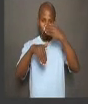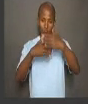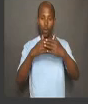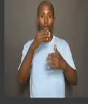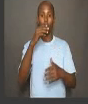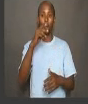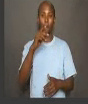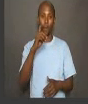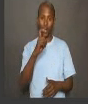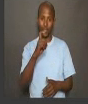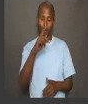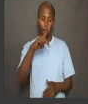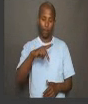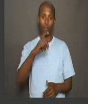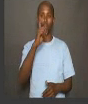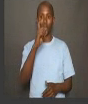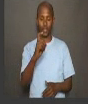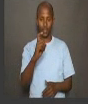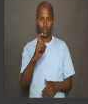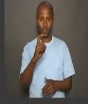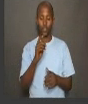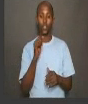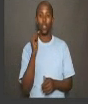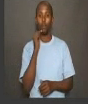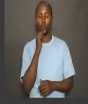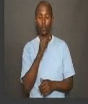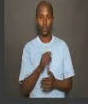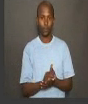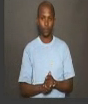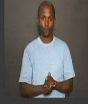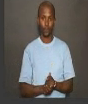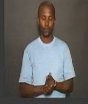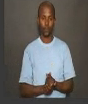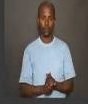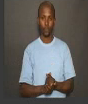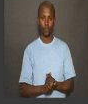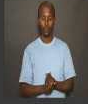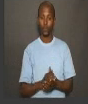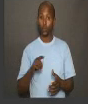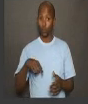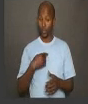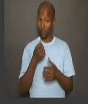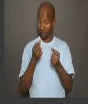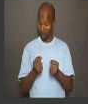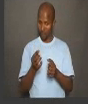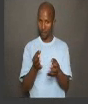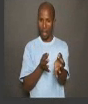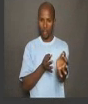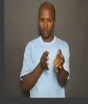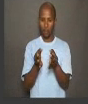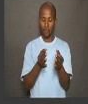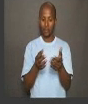then P of x is false. We can express